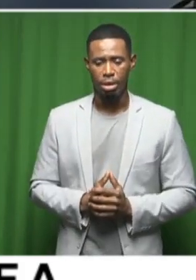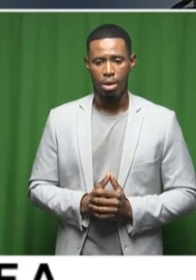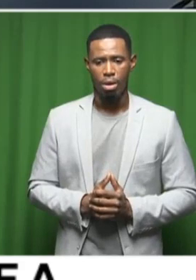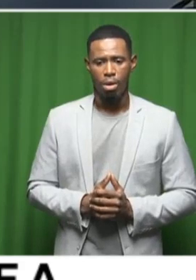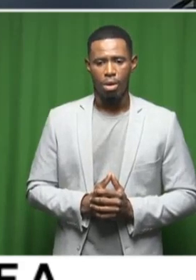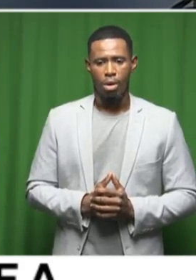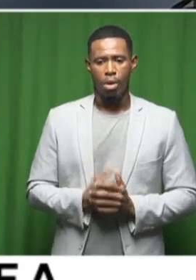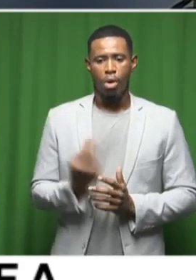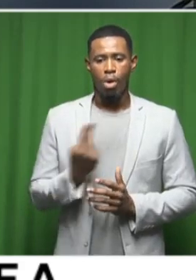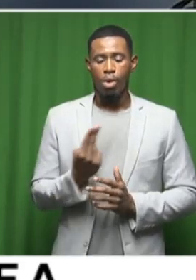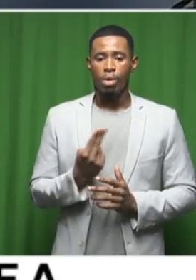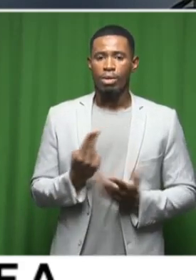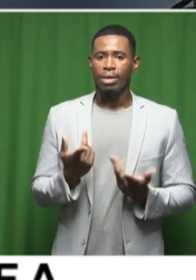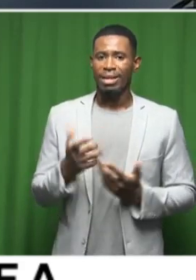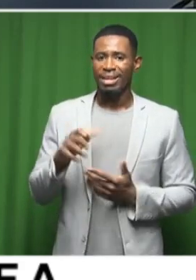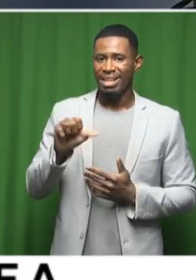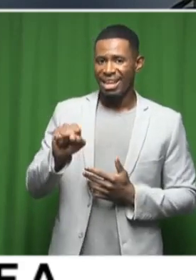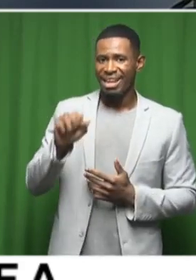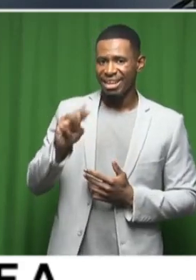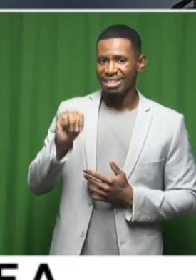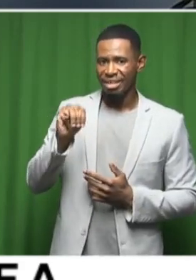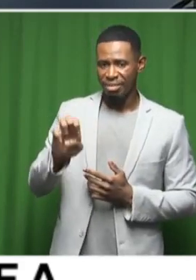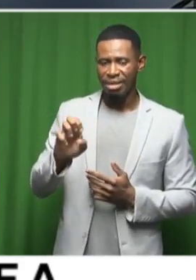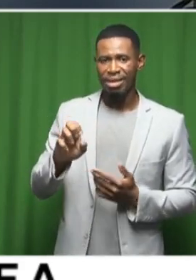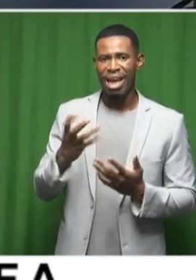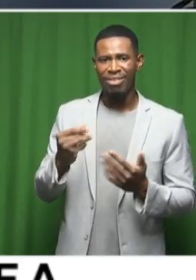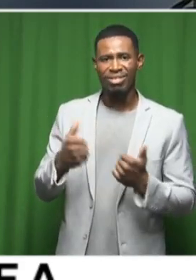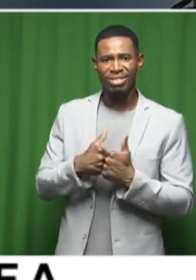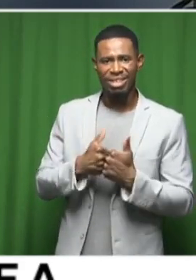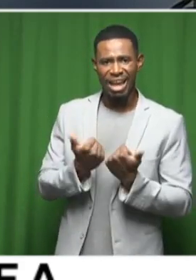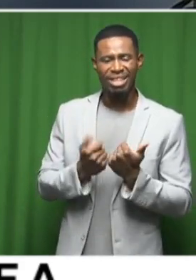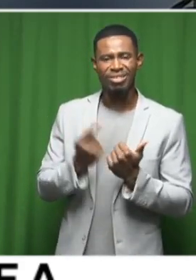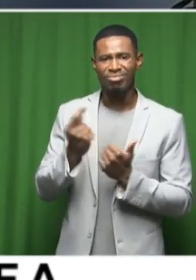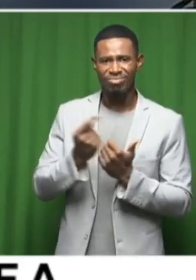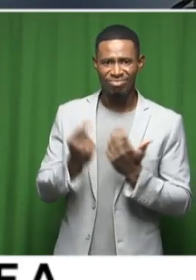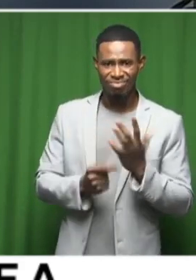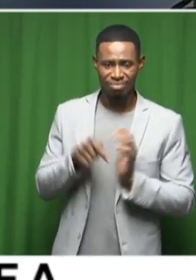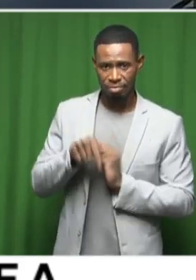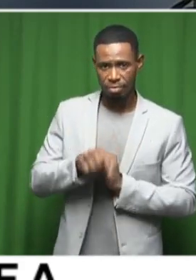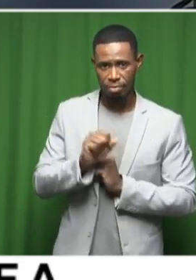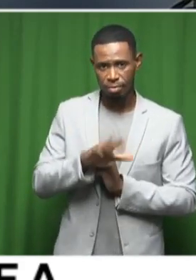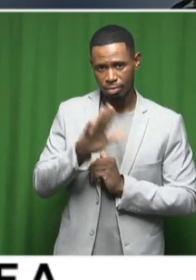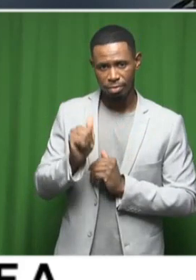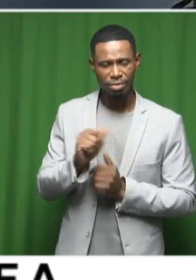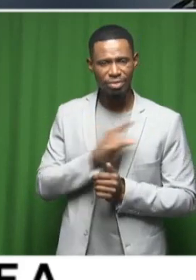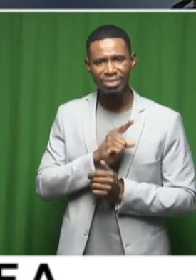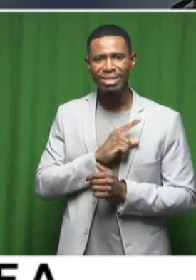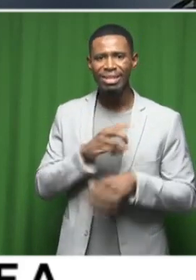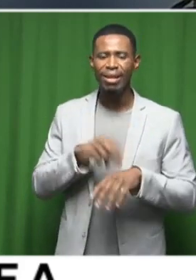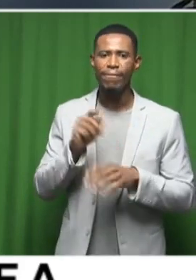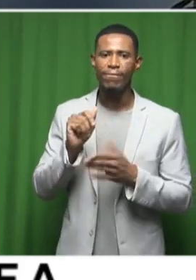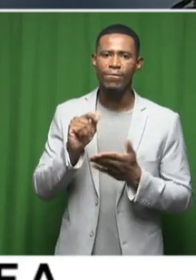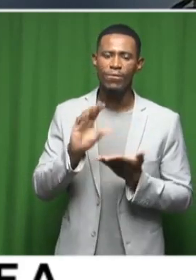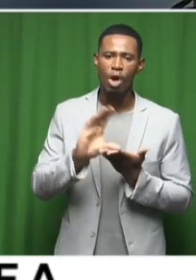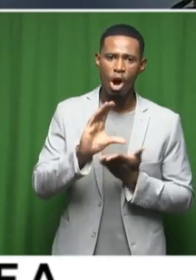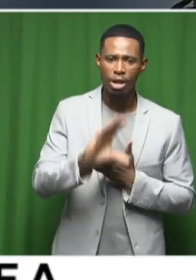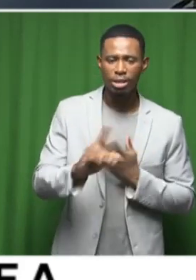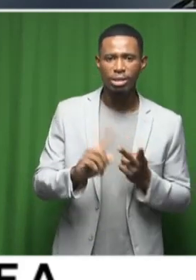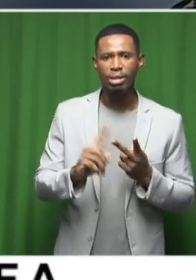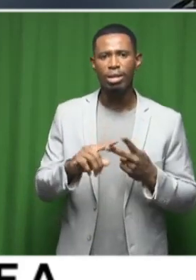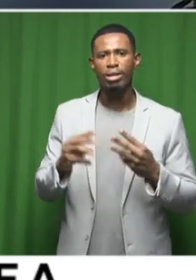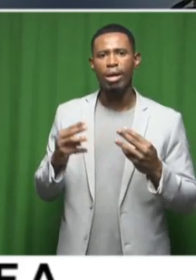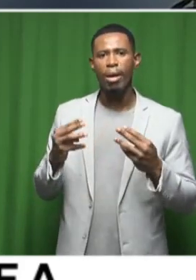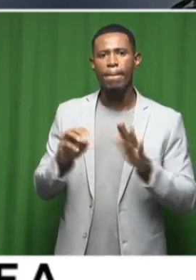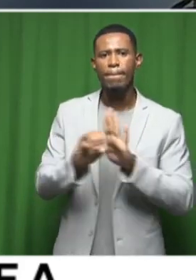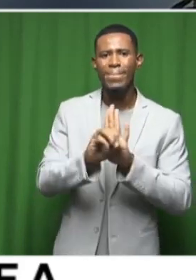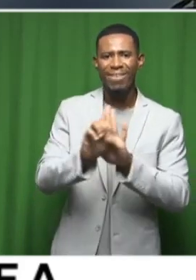mean, SMEs face a number of challenges in South Africa. I mean, that goes without saying, finances, marketing their own businesses.